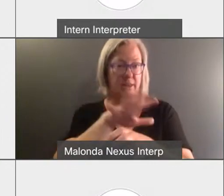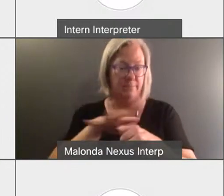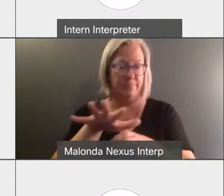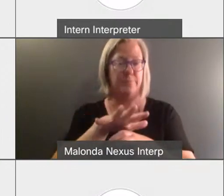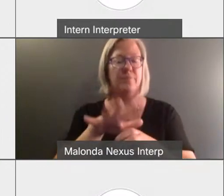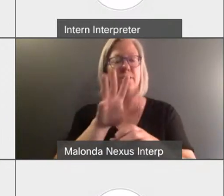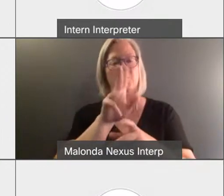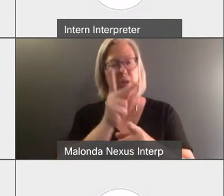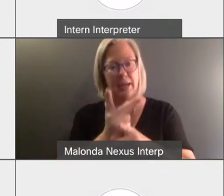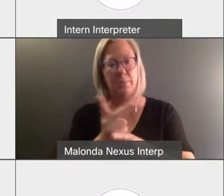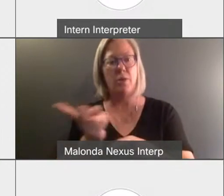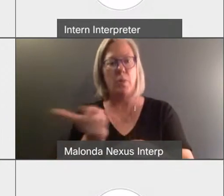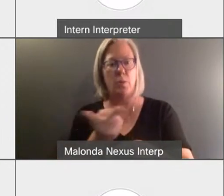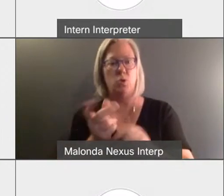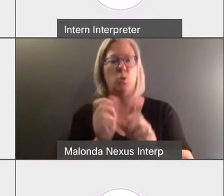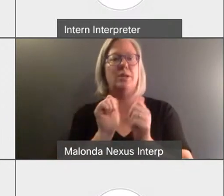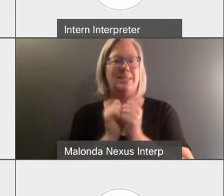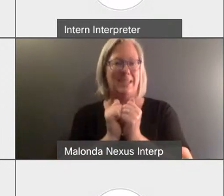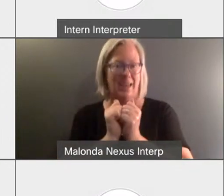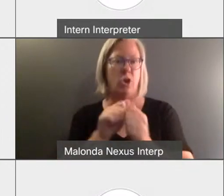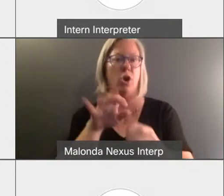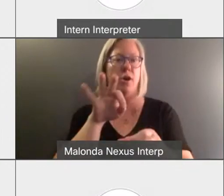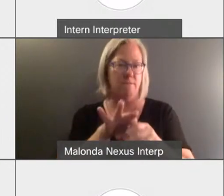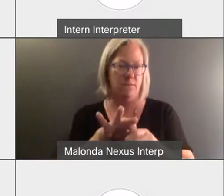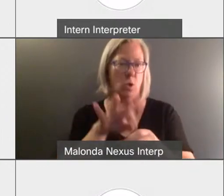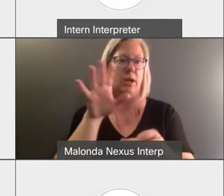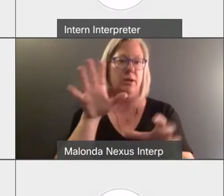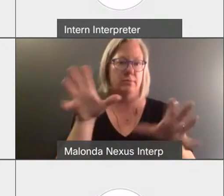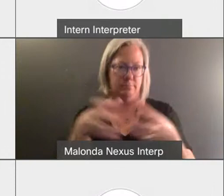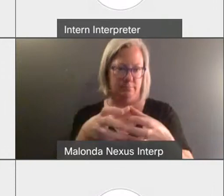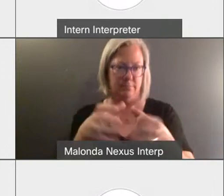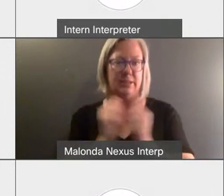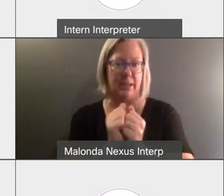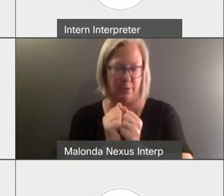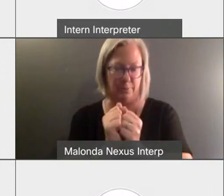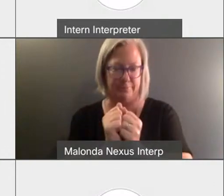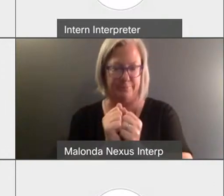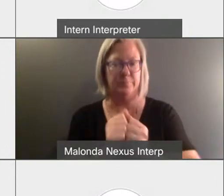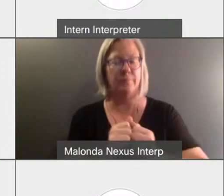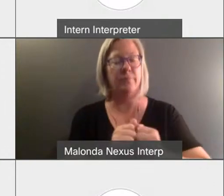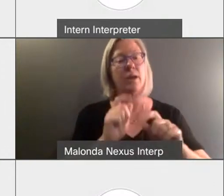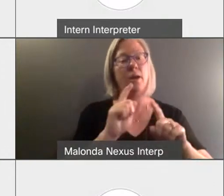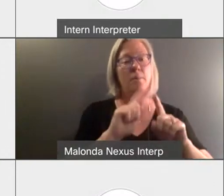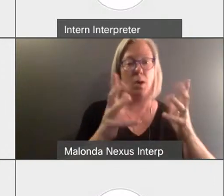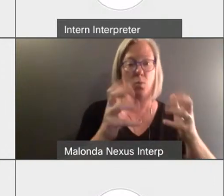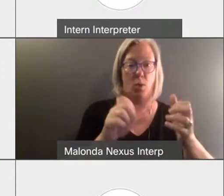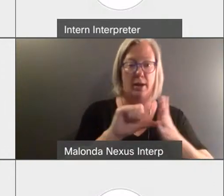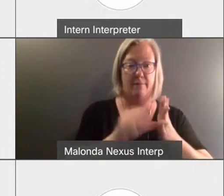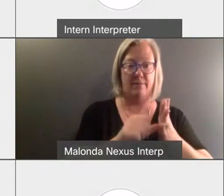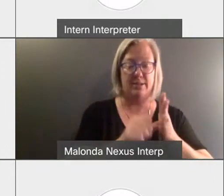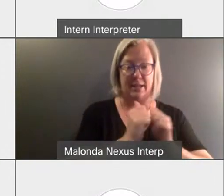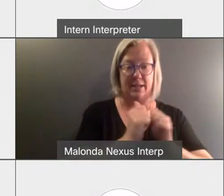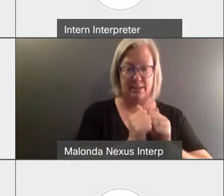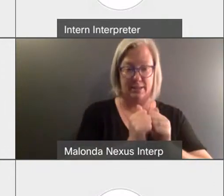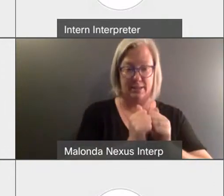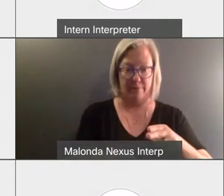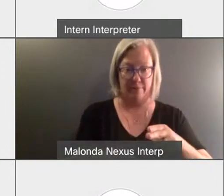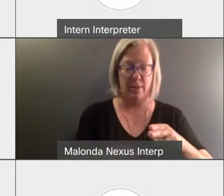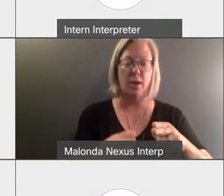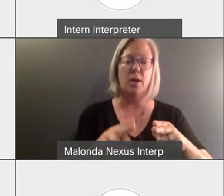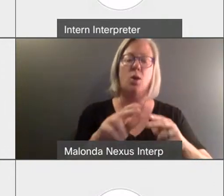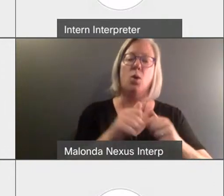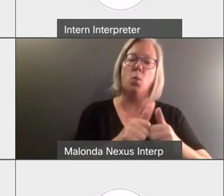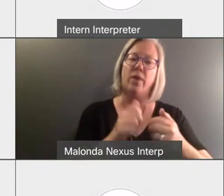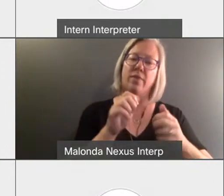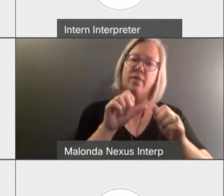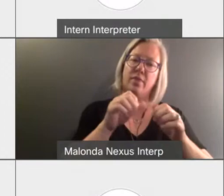Johnson County together, voting bloc in the upcoming redistricting. But the thing I wanted to talk about briefly with the impact of